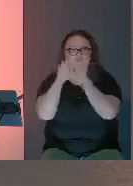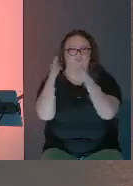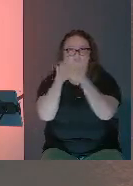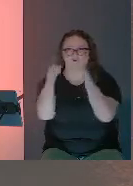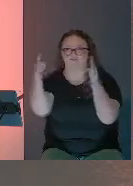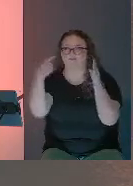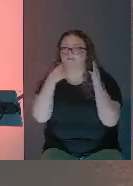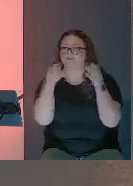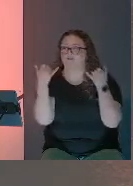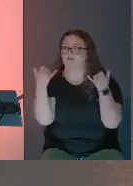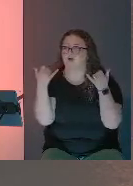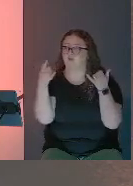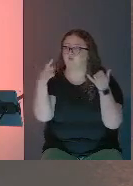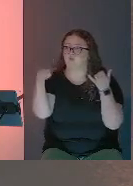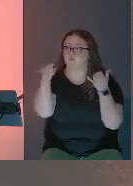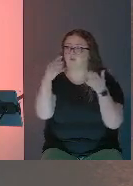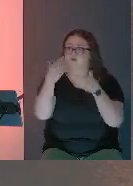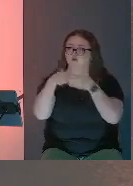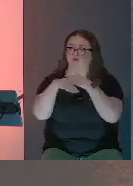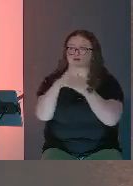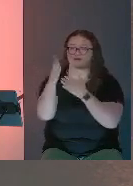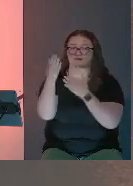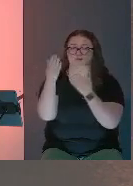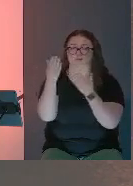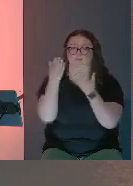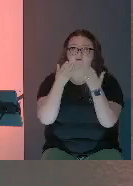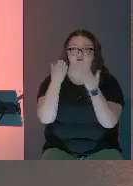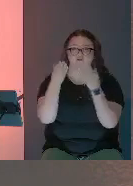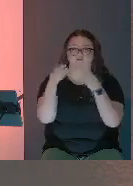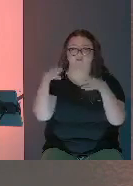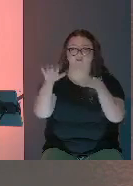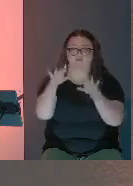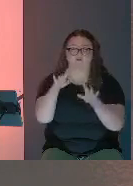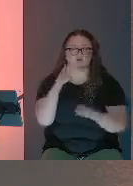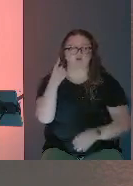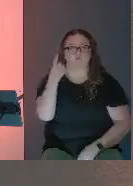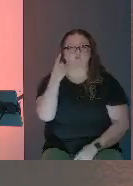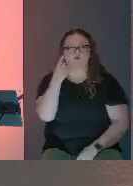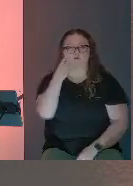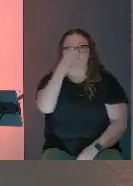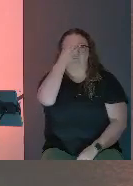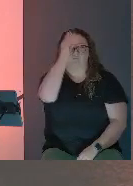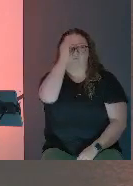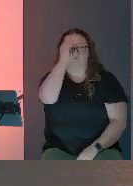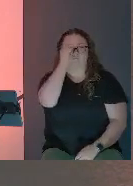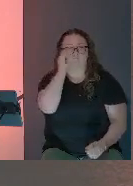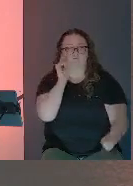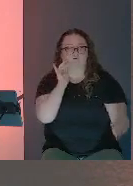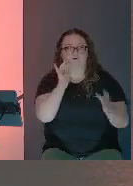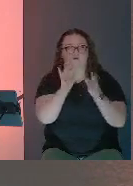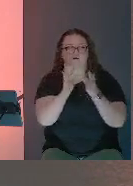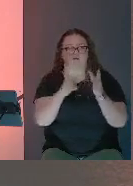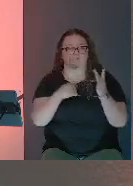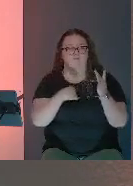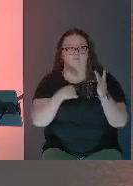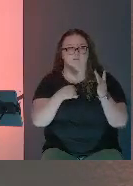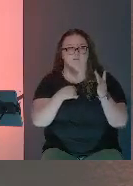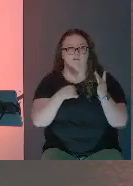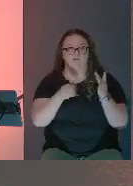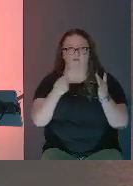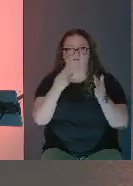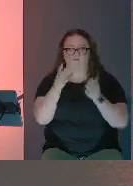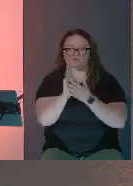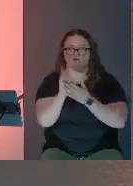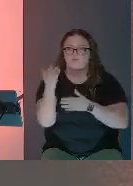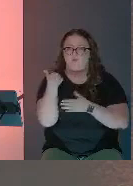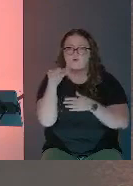man that reached out to me a couple of weeks ago, I said, you know what? I just, in my mind, I want to see a spiritual baby. And let the Spirit of God,